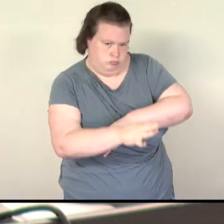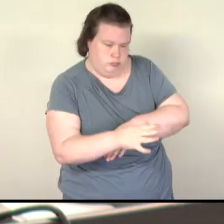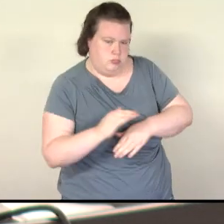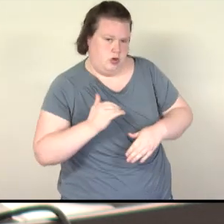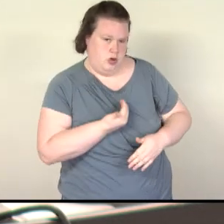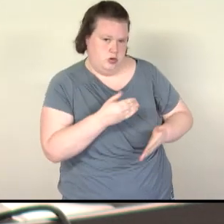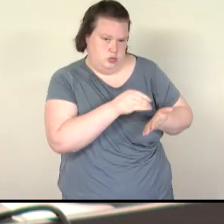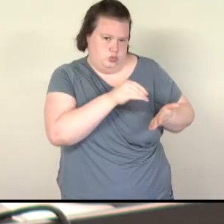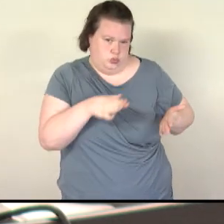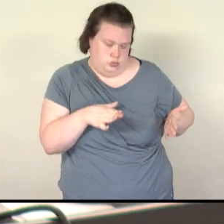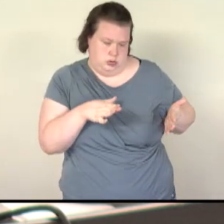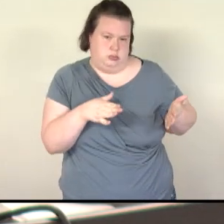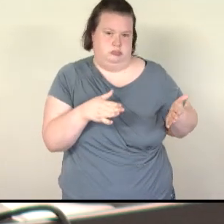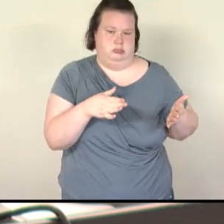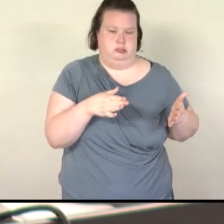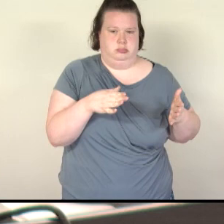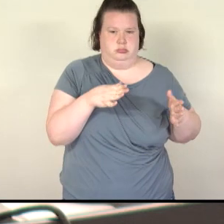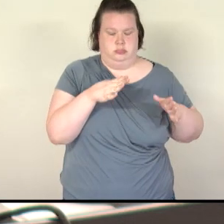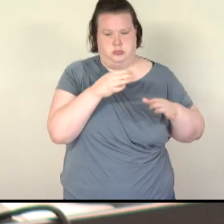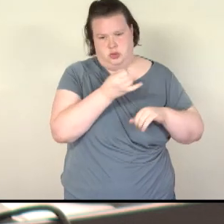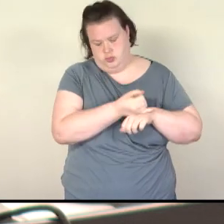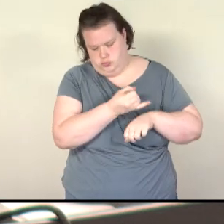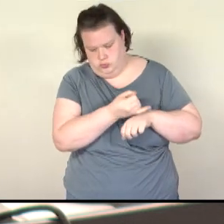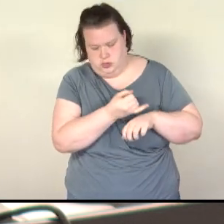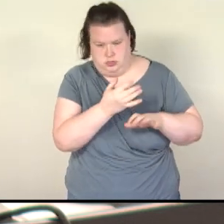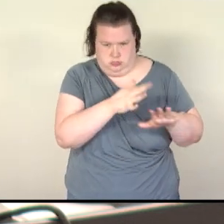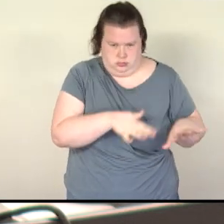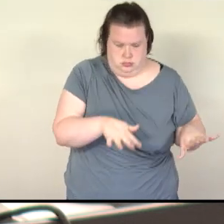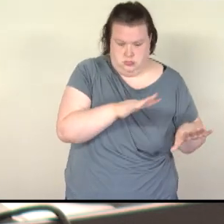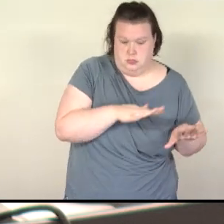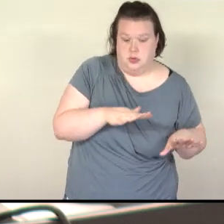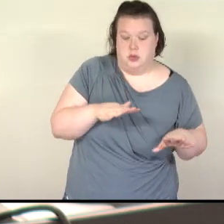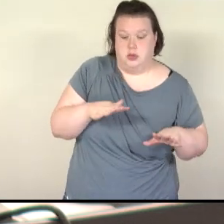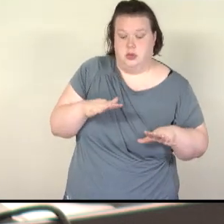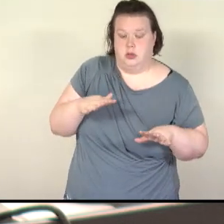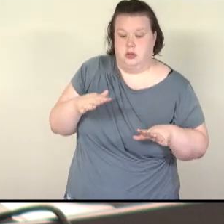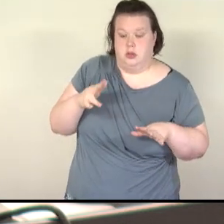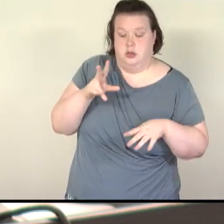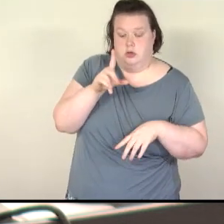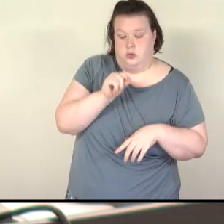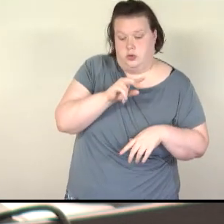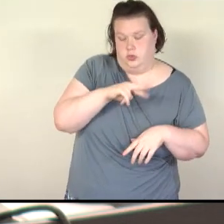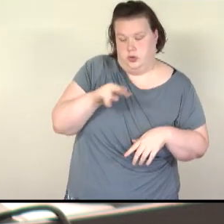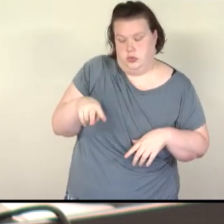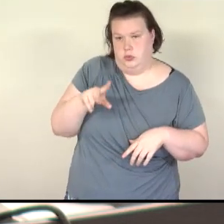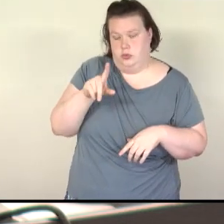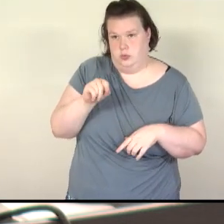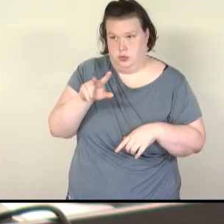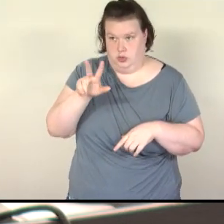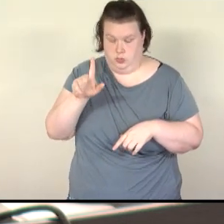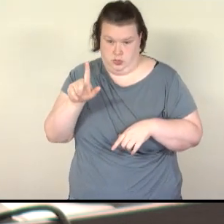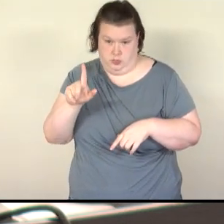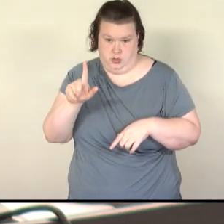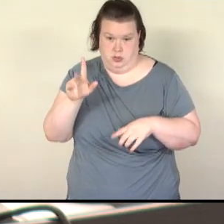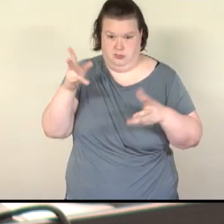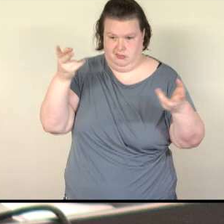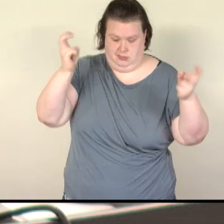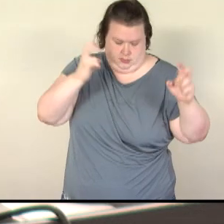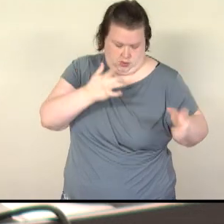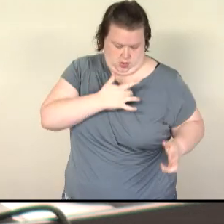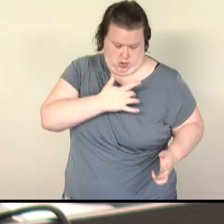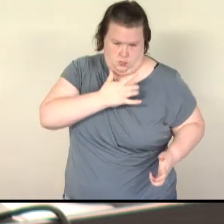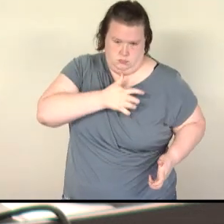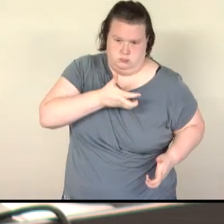for the 2022-2023 school year, Lead from the Heart, and acknowledges the important impact that our community partners make